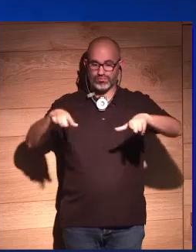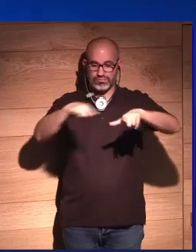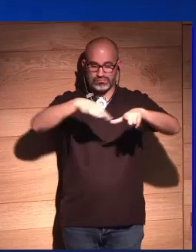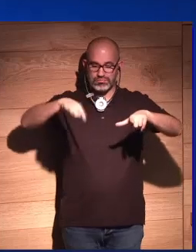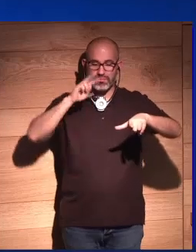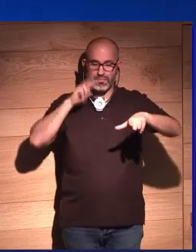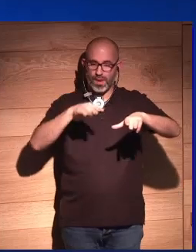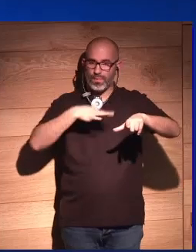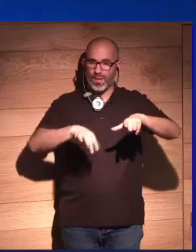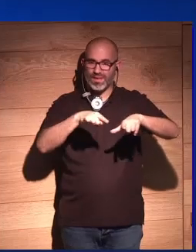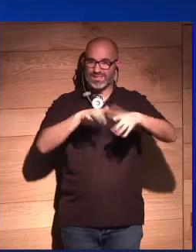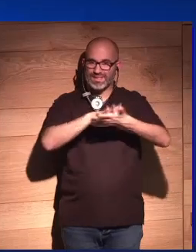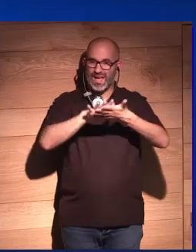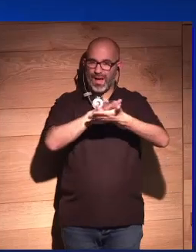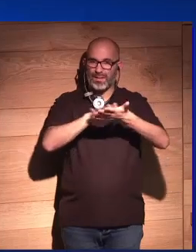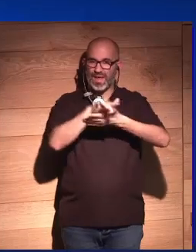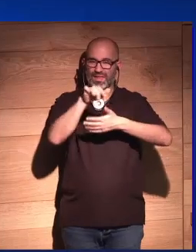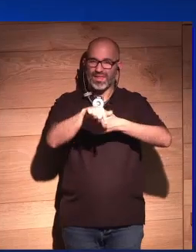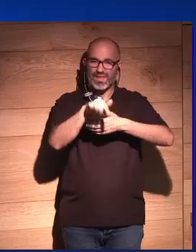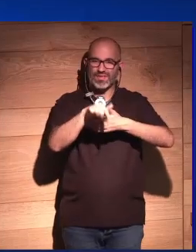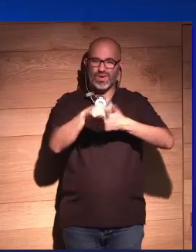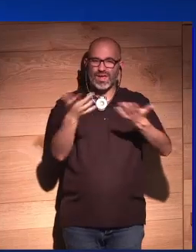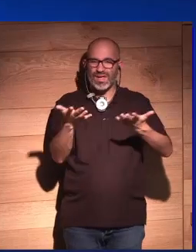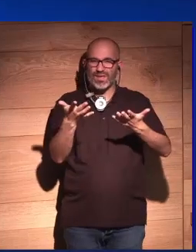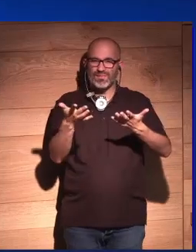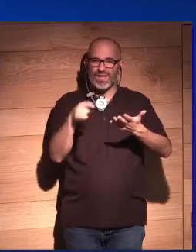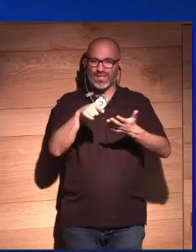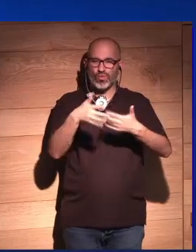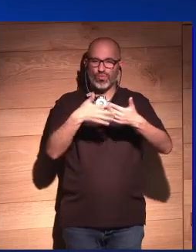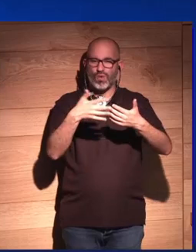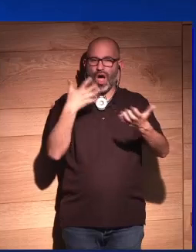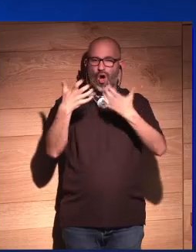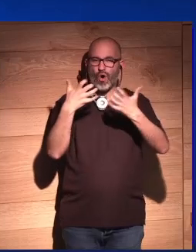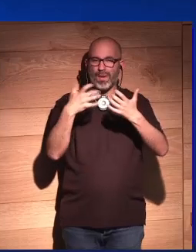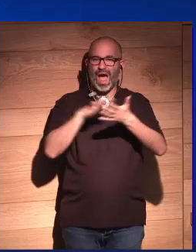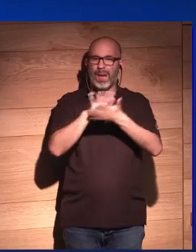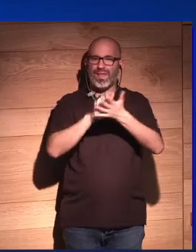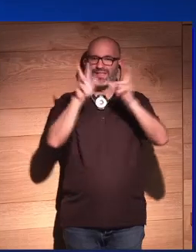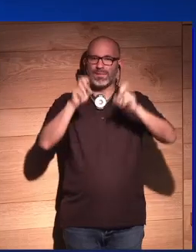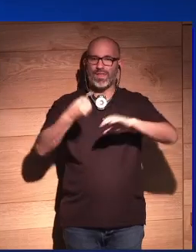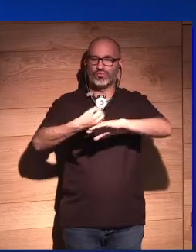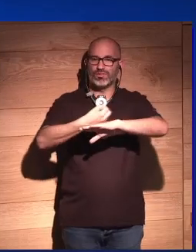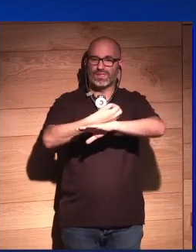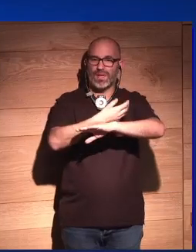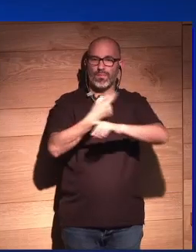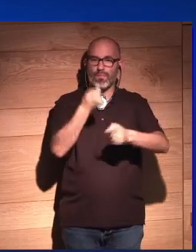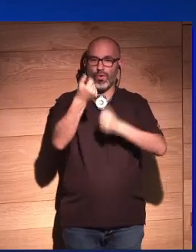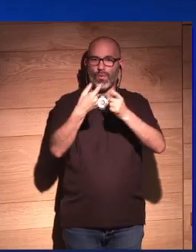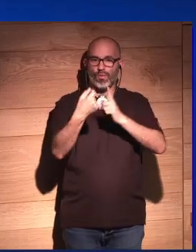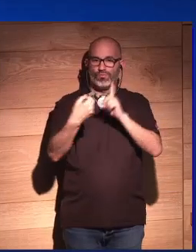about, the car. It's a piece about the train, the Lumiere brothers train, coming at you,